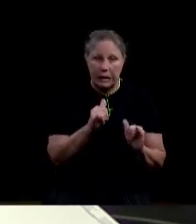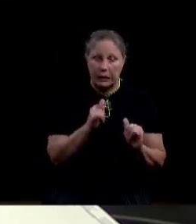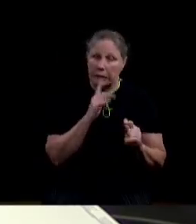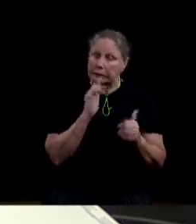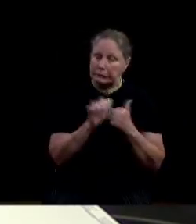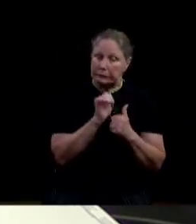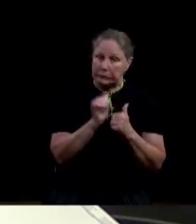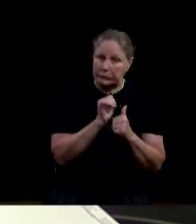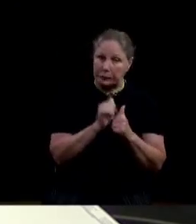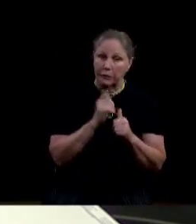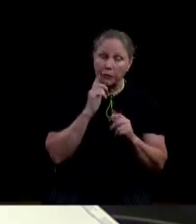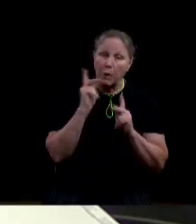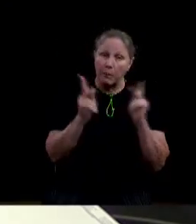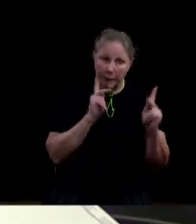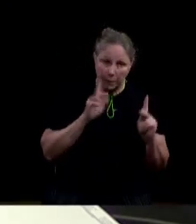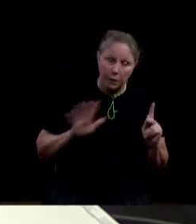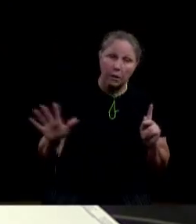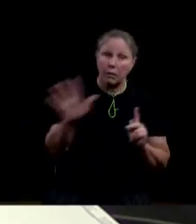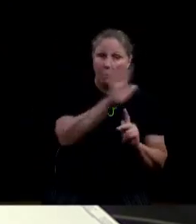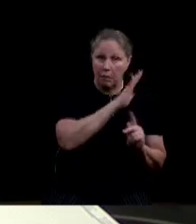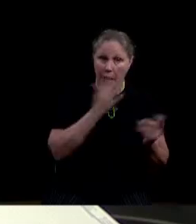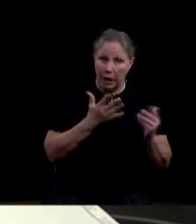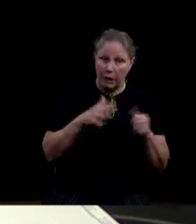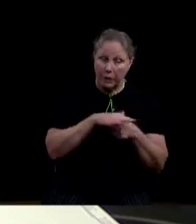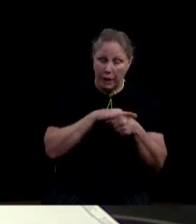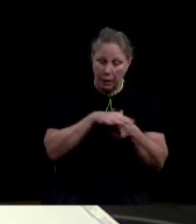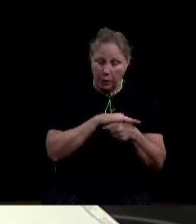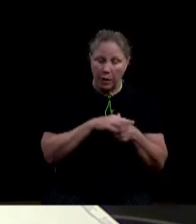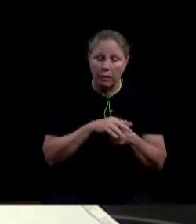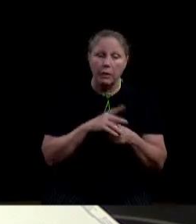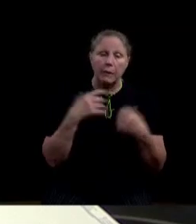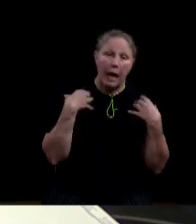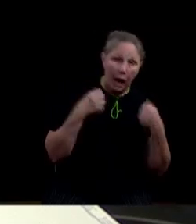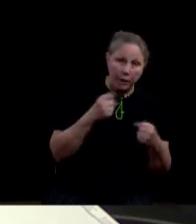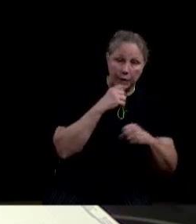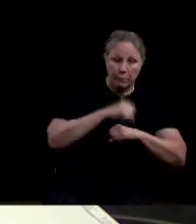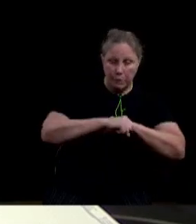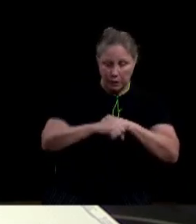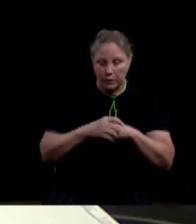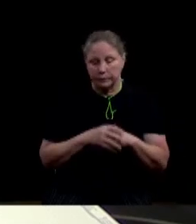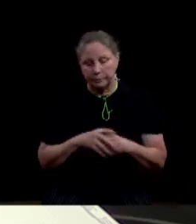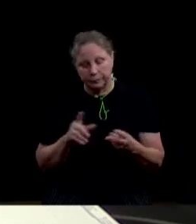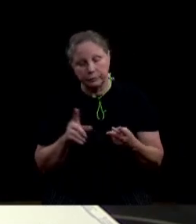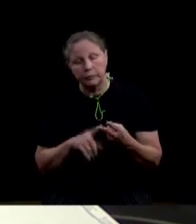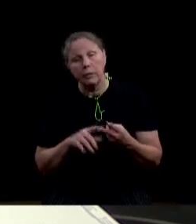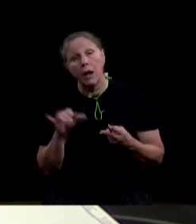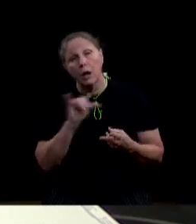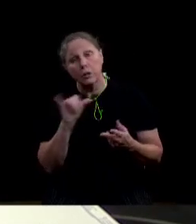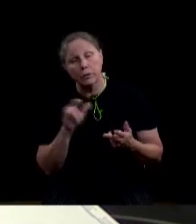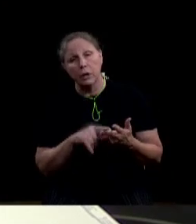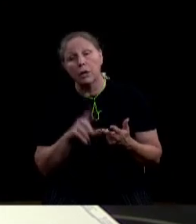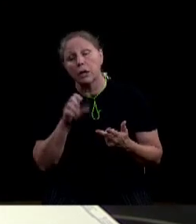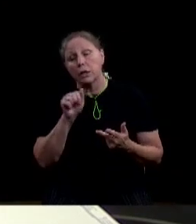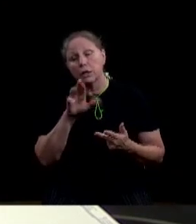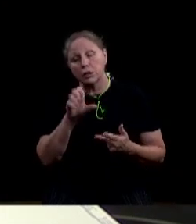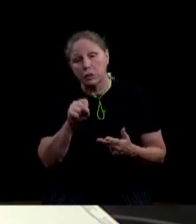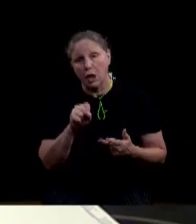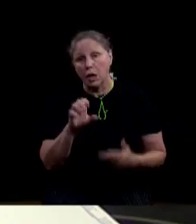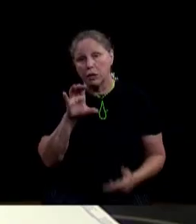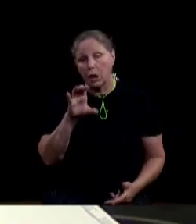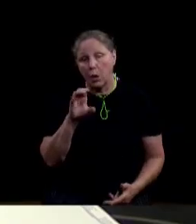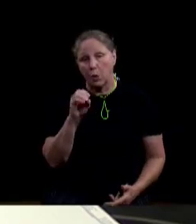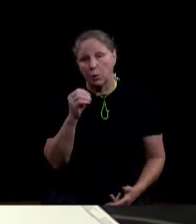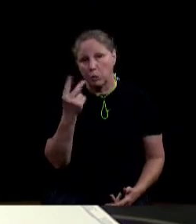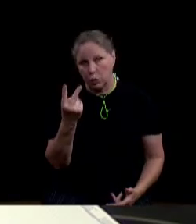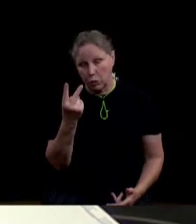McLennan County residents. And whereas SARS-CoV-2 can be transmitted by